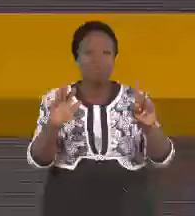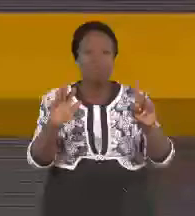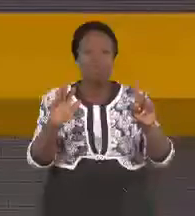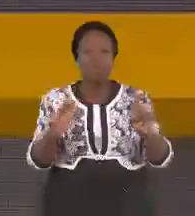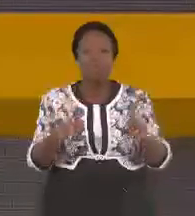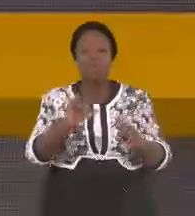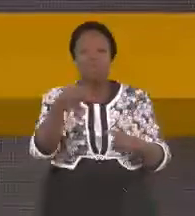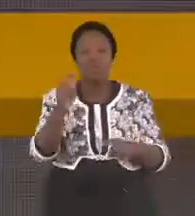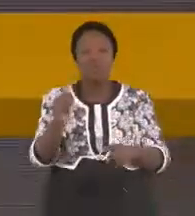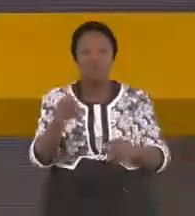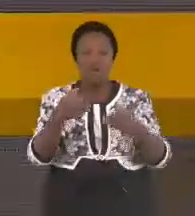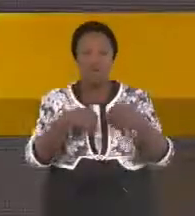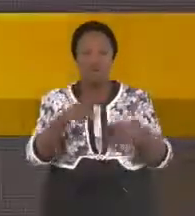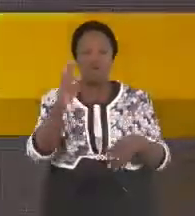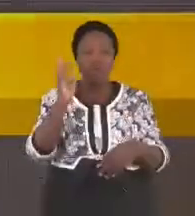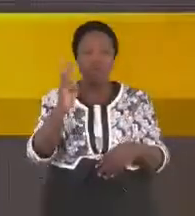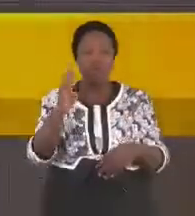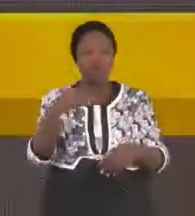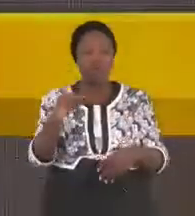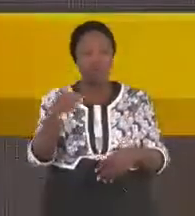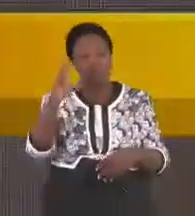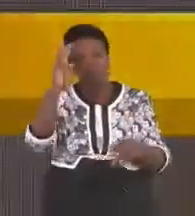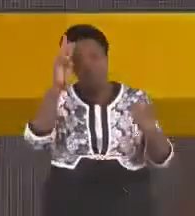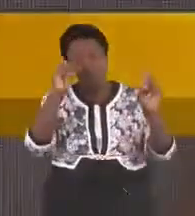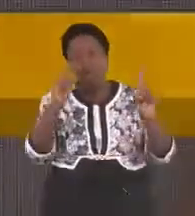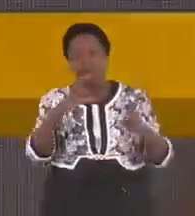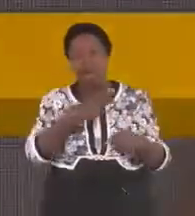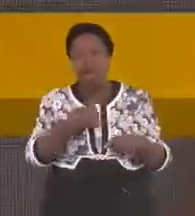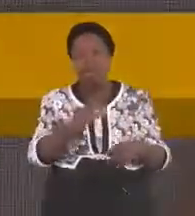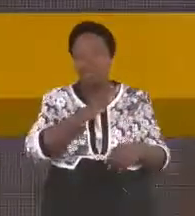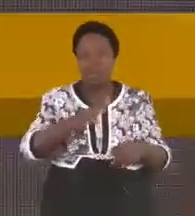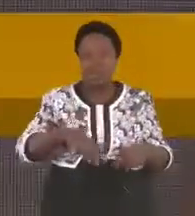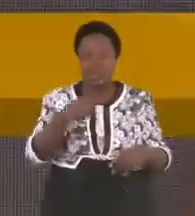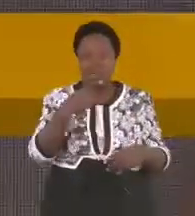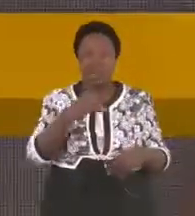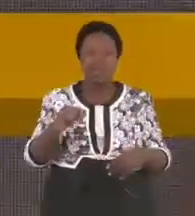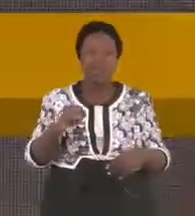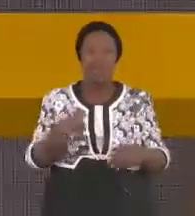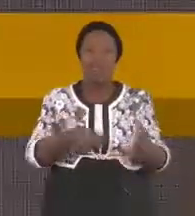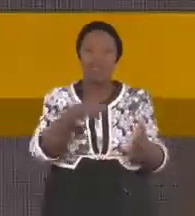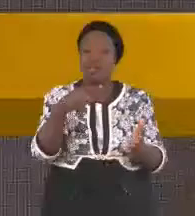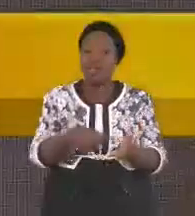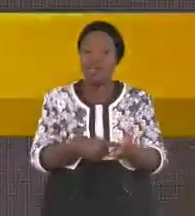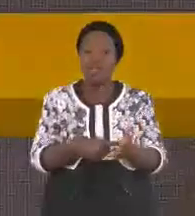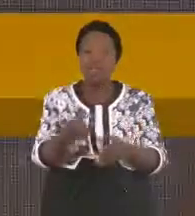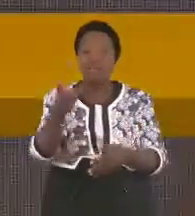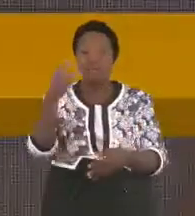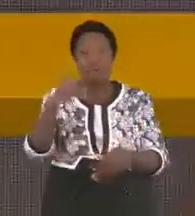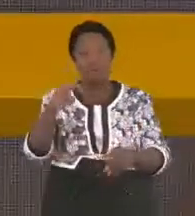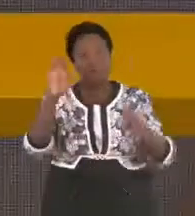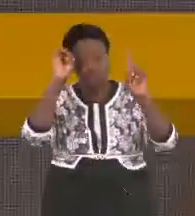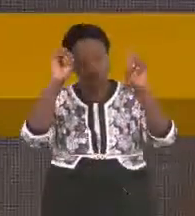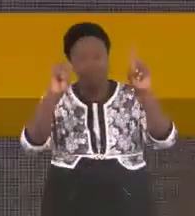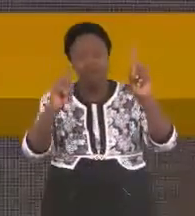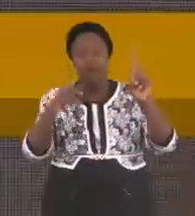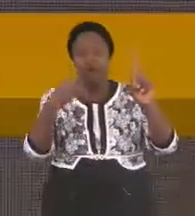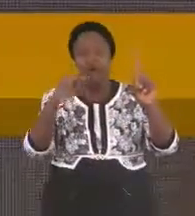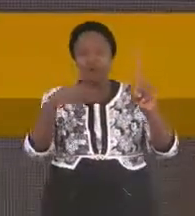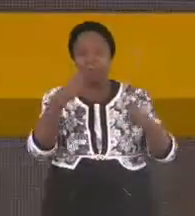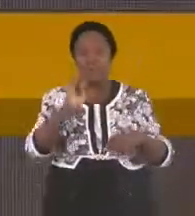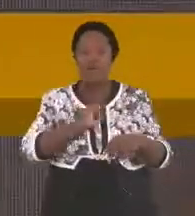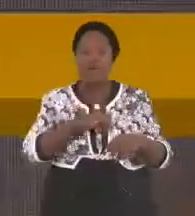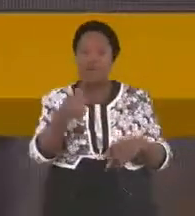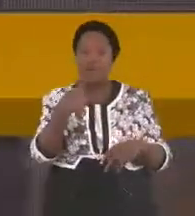of him and cried, saying, "This was he of whom I spake,